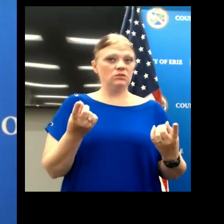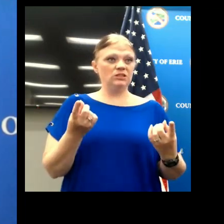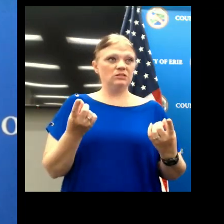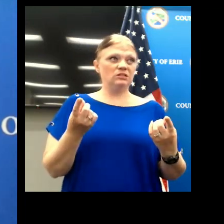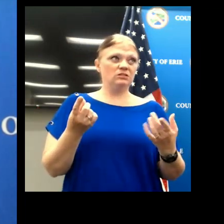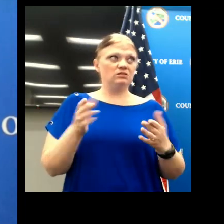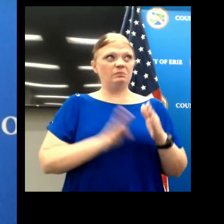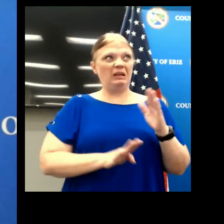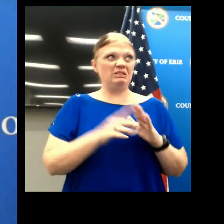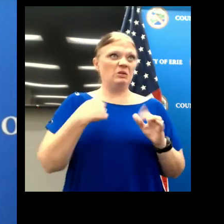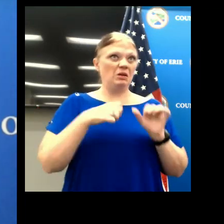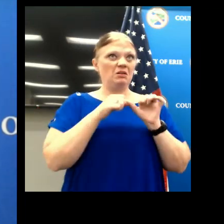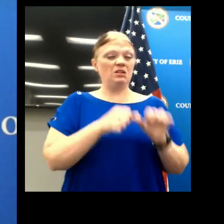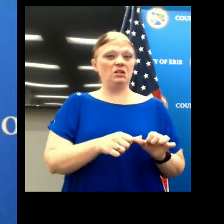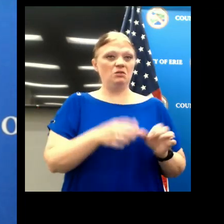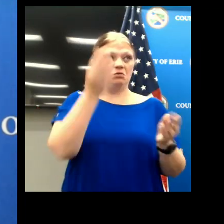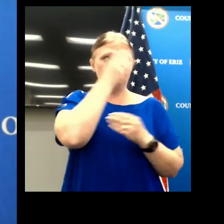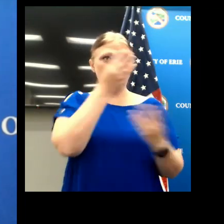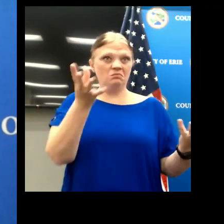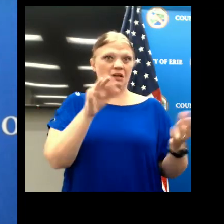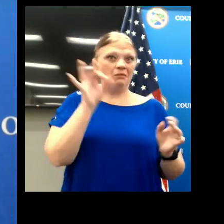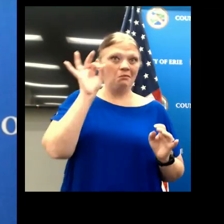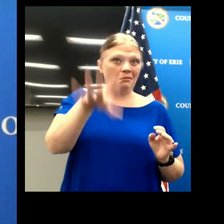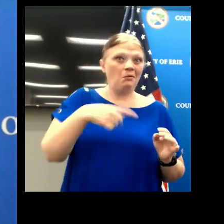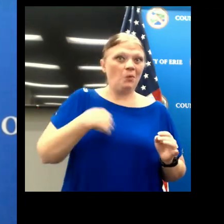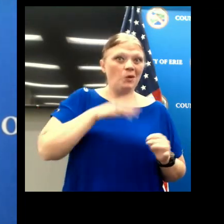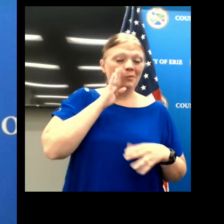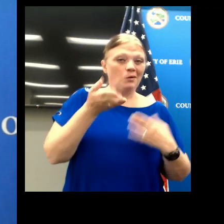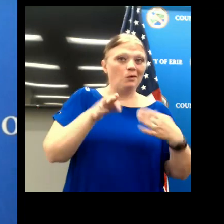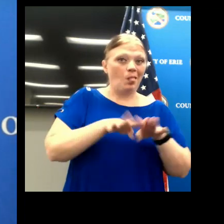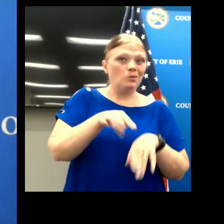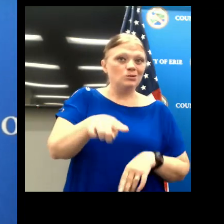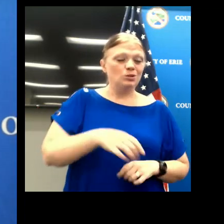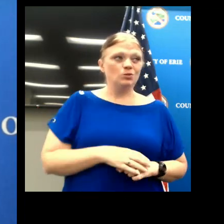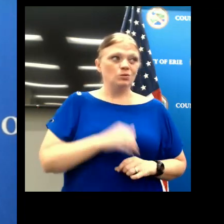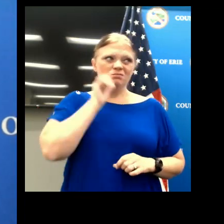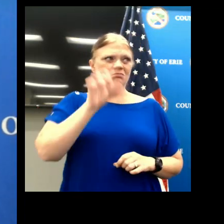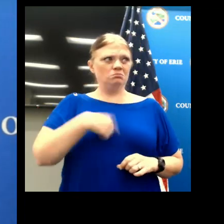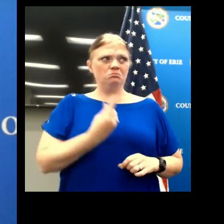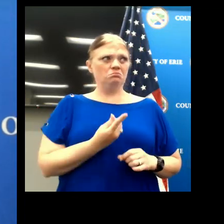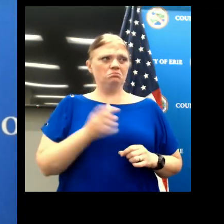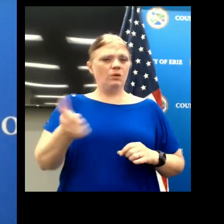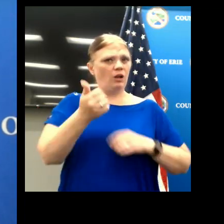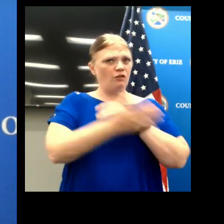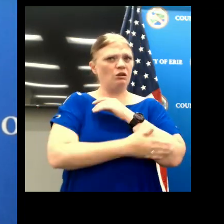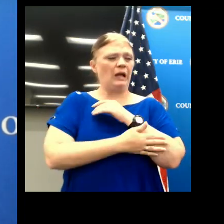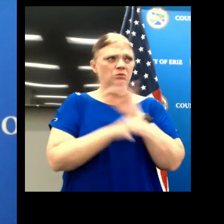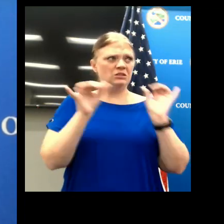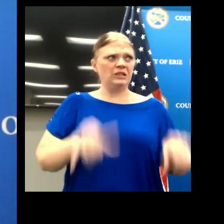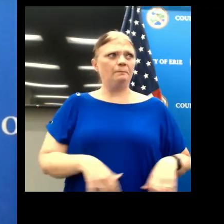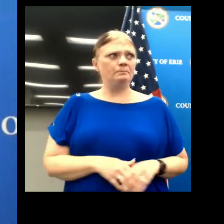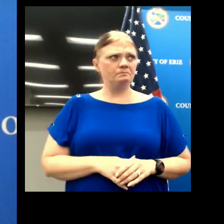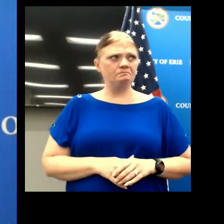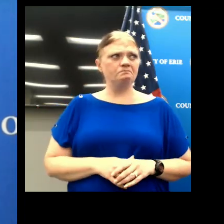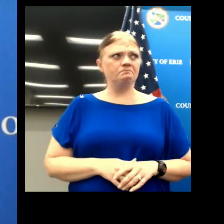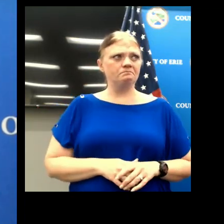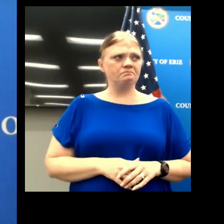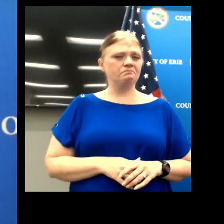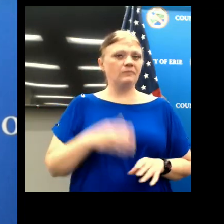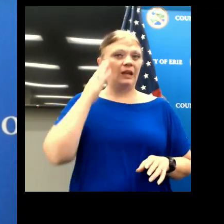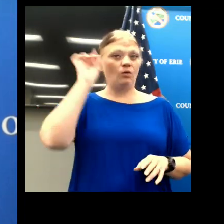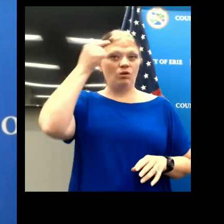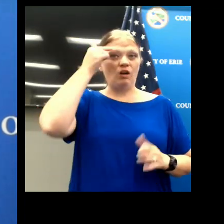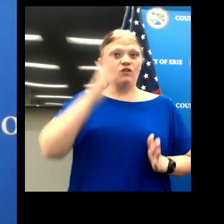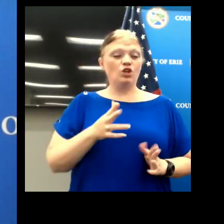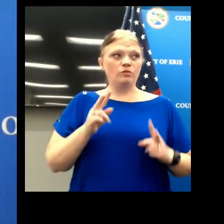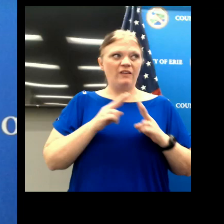basically continued to note that we will close you. And we're not the only ones. I know other counties are doing the same thing. And I know the governor's